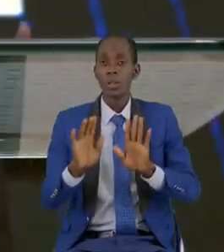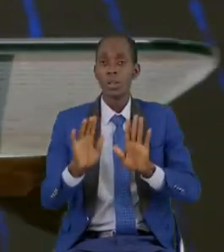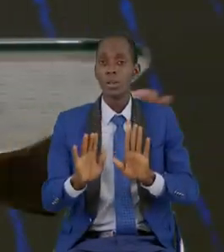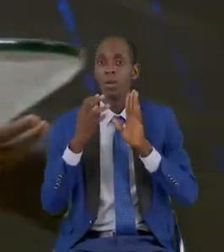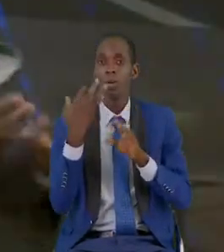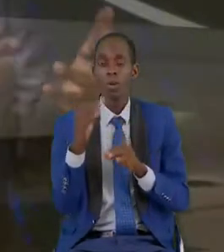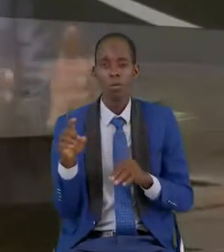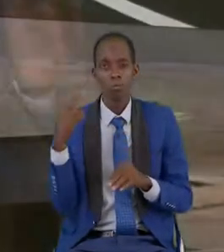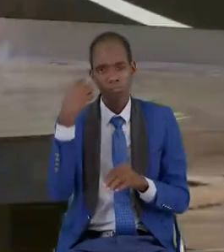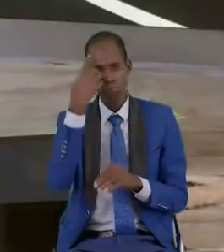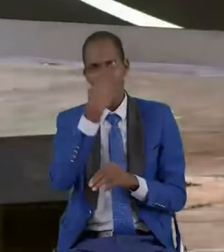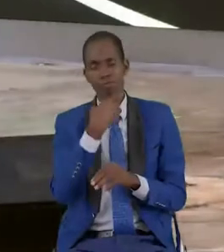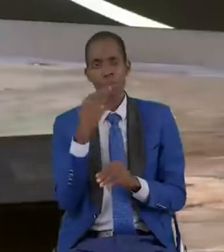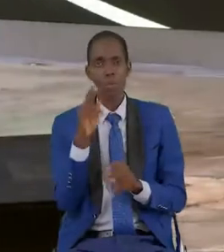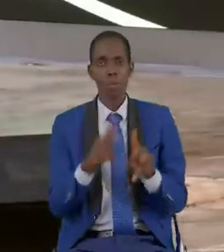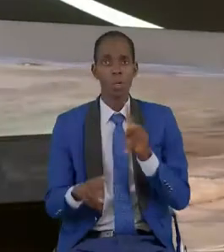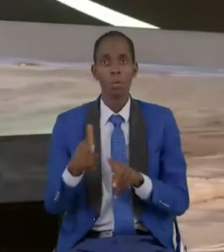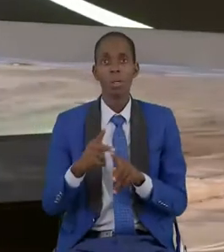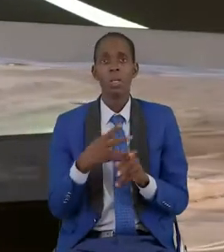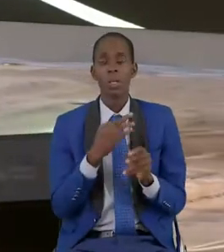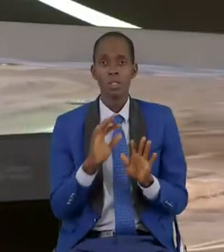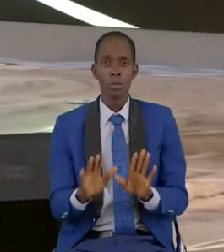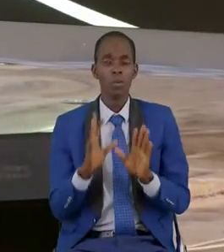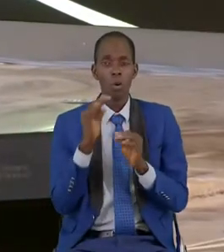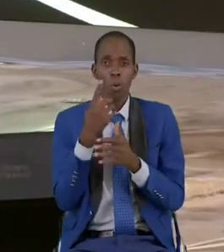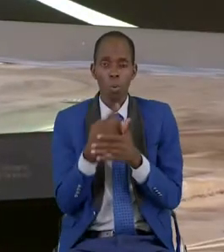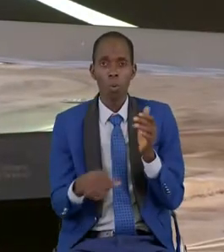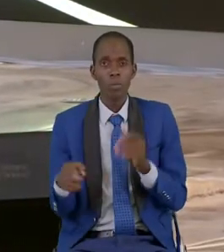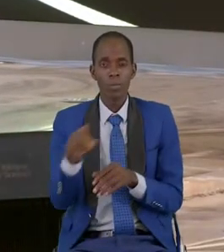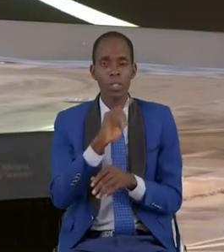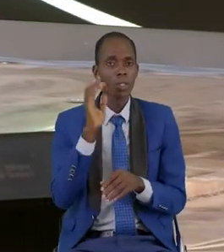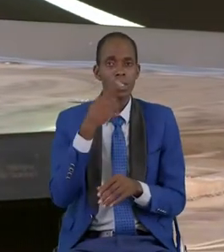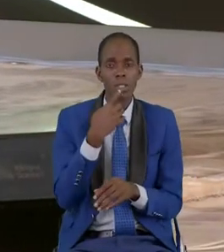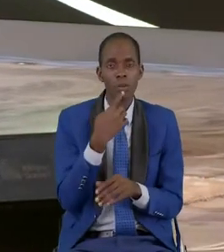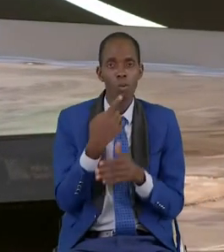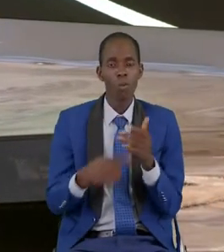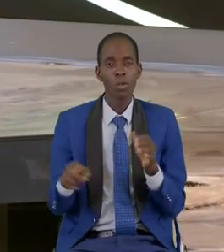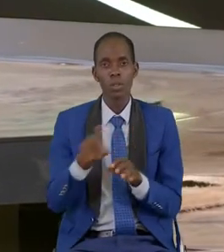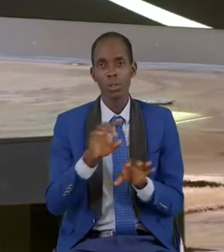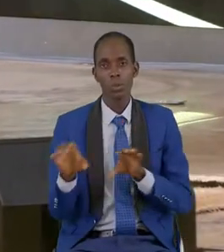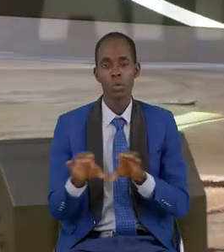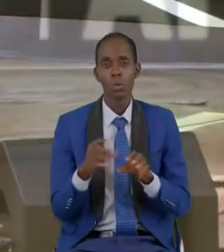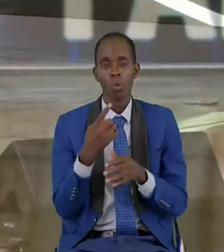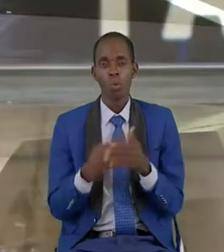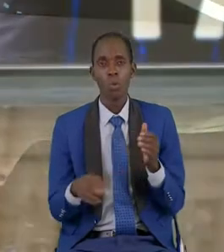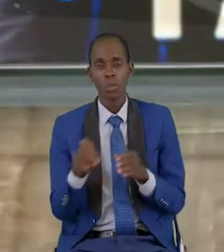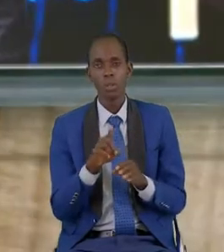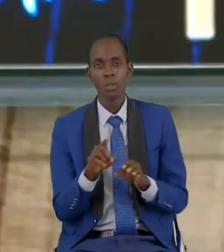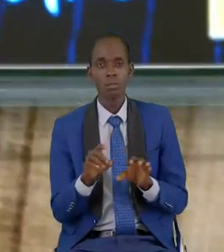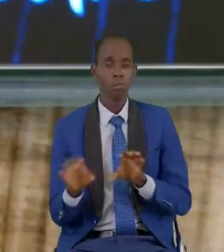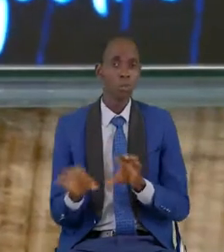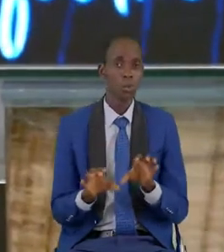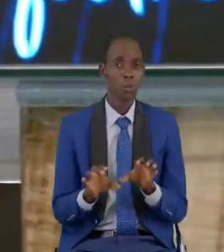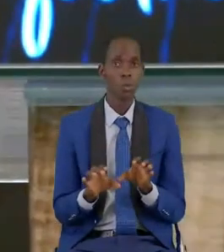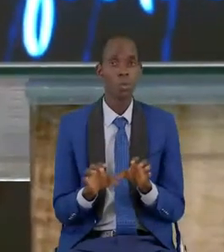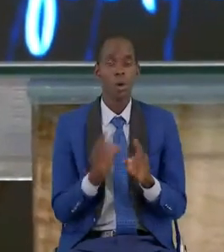face and the fear of their coming. What will they say? What will they do? How will they react? How will they respond? That